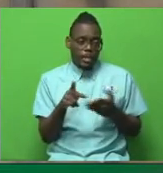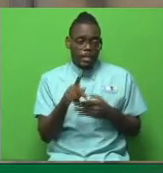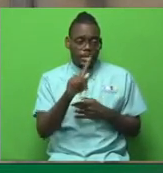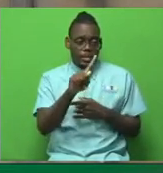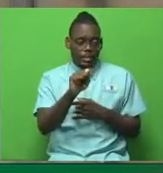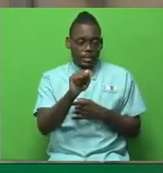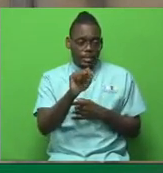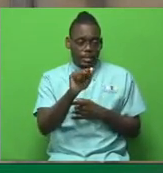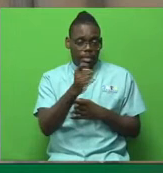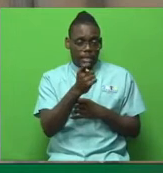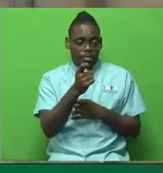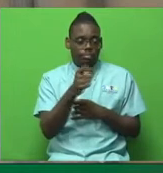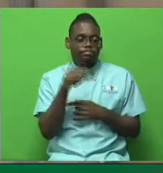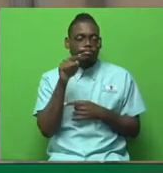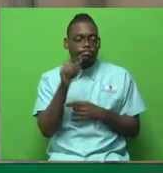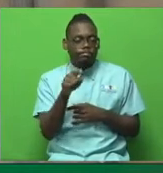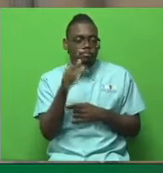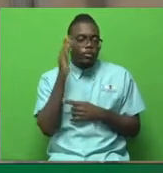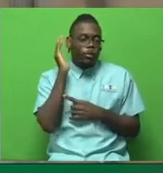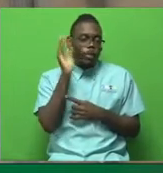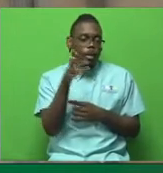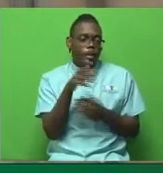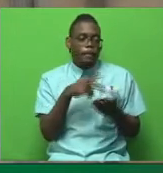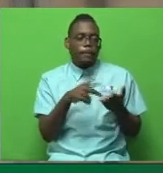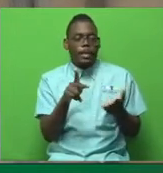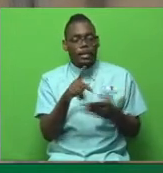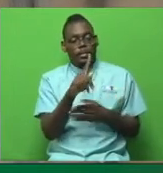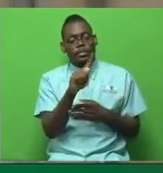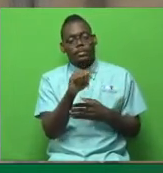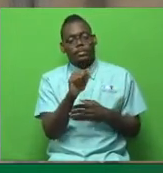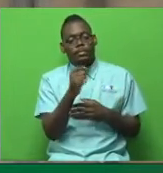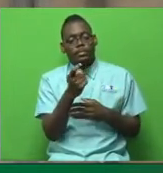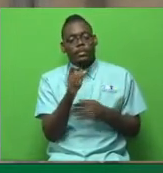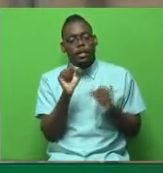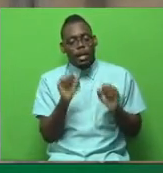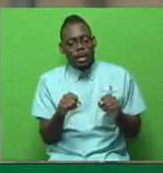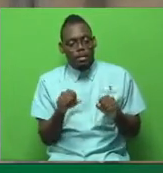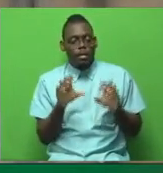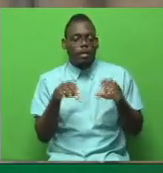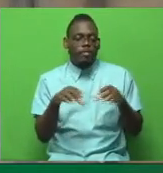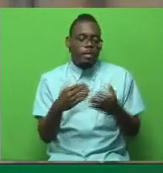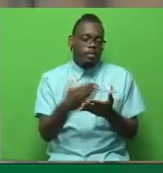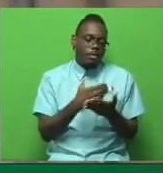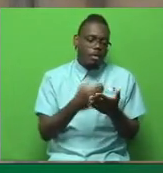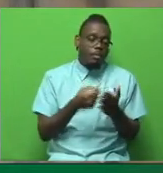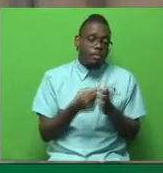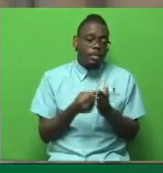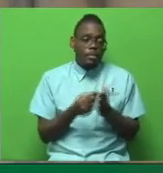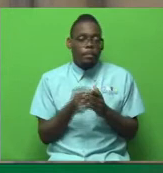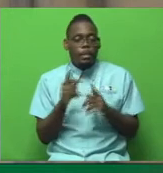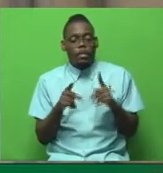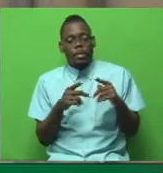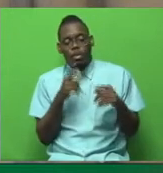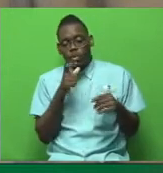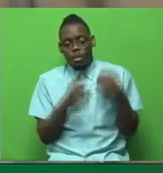the tax net so that we could collect more Revenue to spend more on the poor and disadvantaged